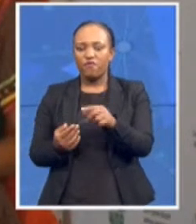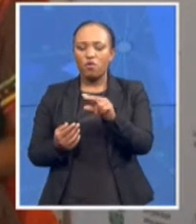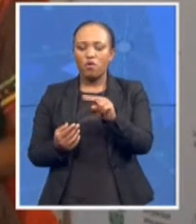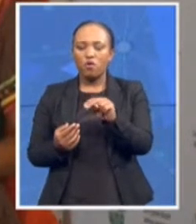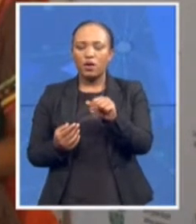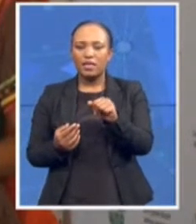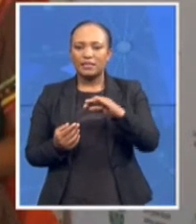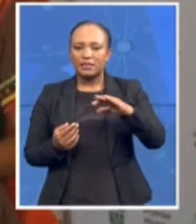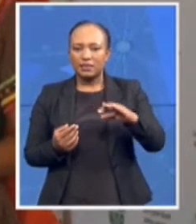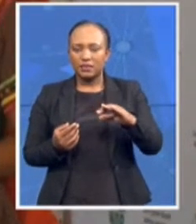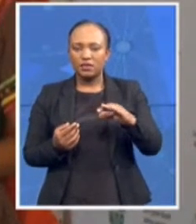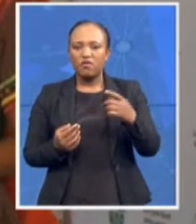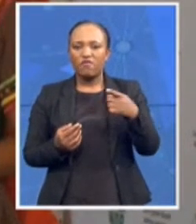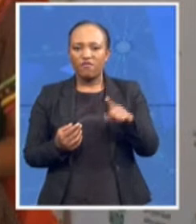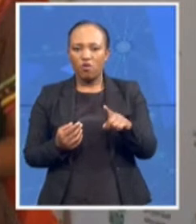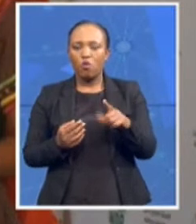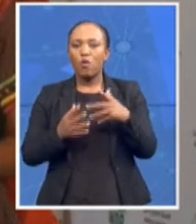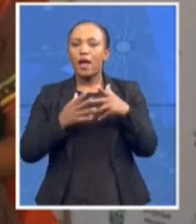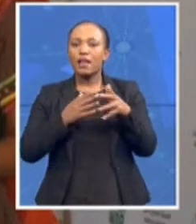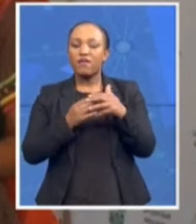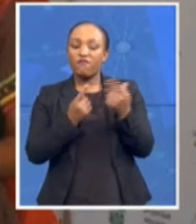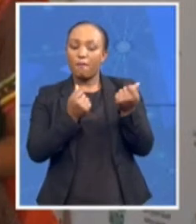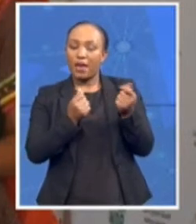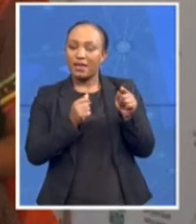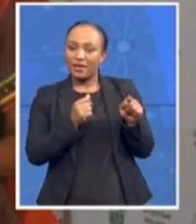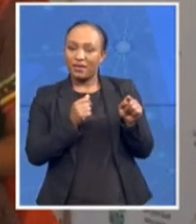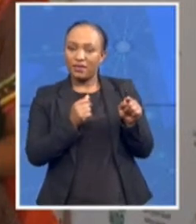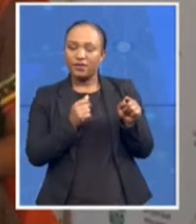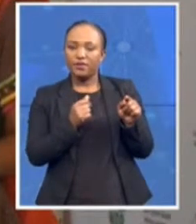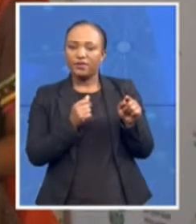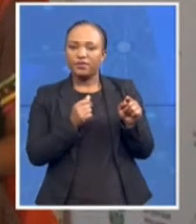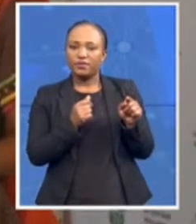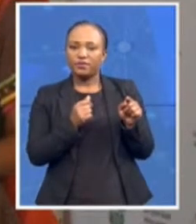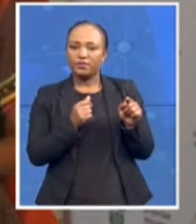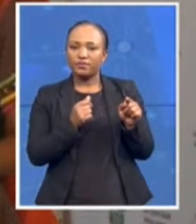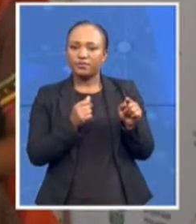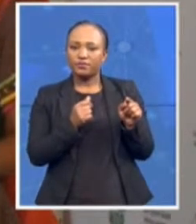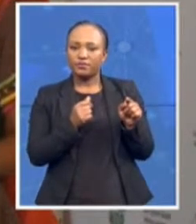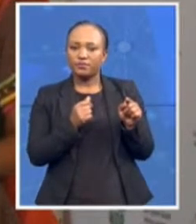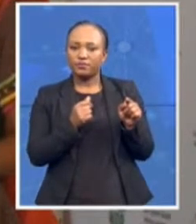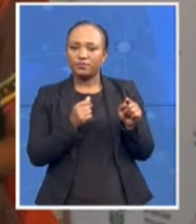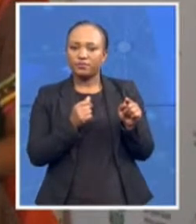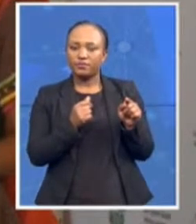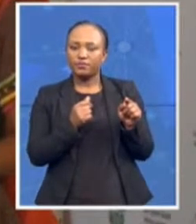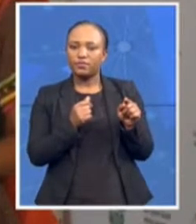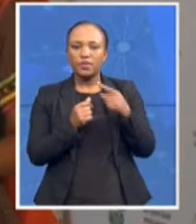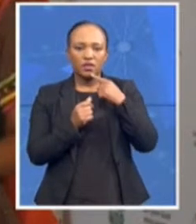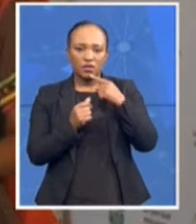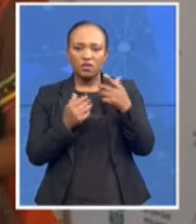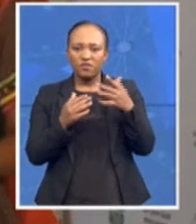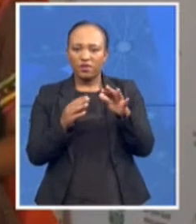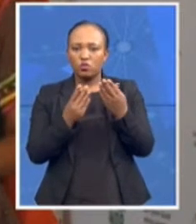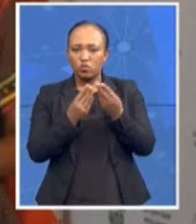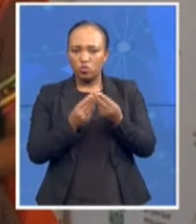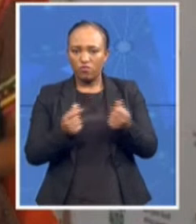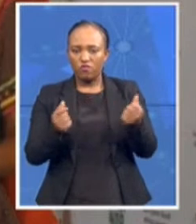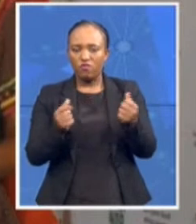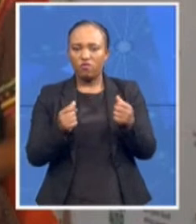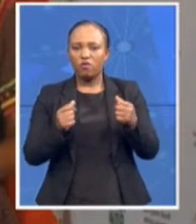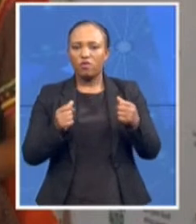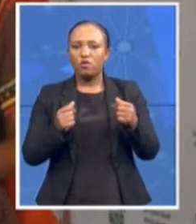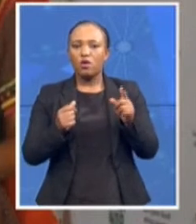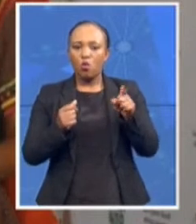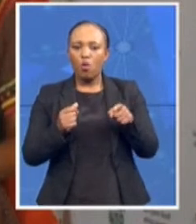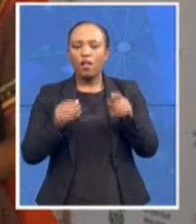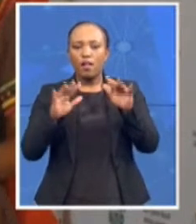million. The DA alleges it's been 14 days and they have yet to receive parliamentary replies to